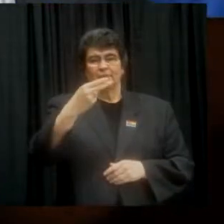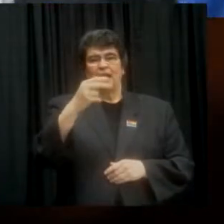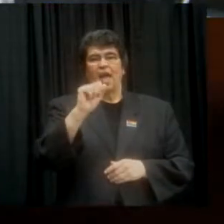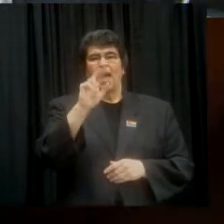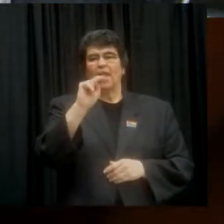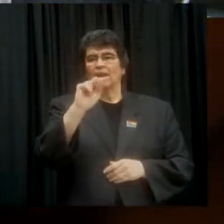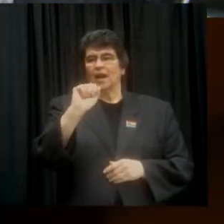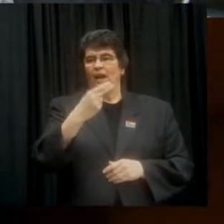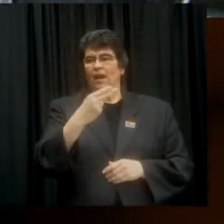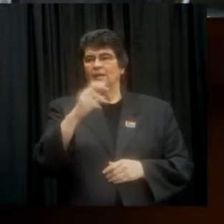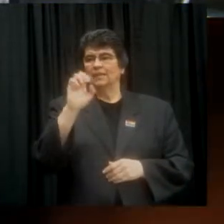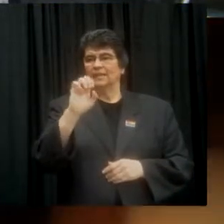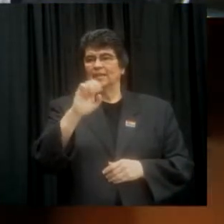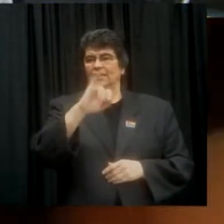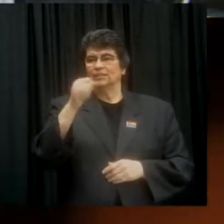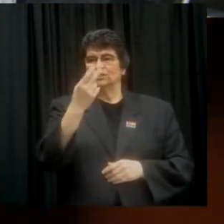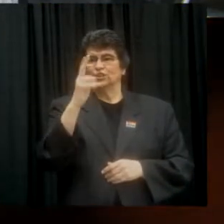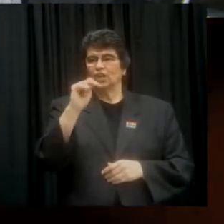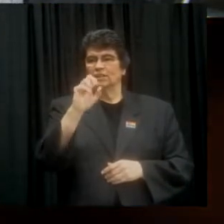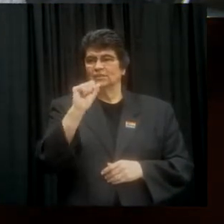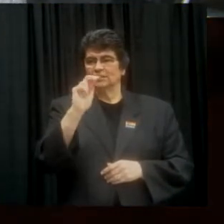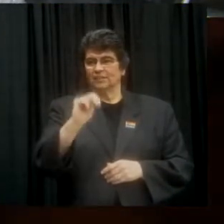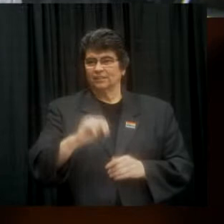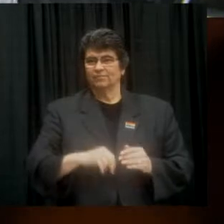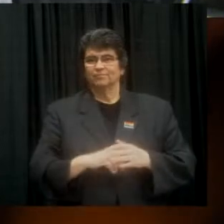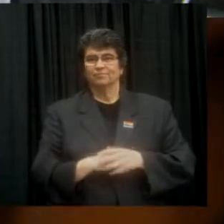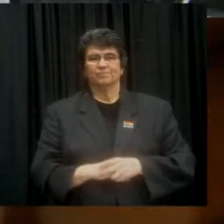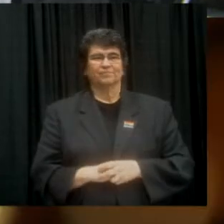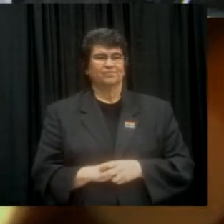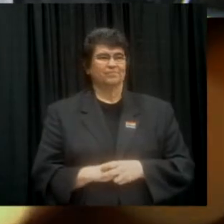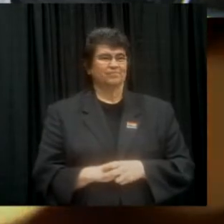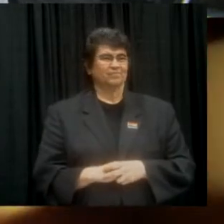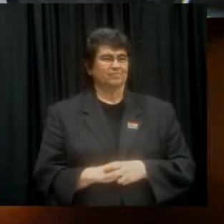Hannah E. Johnson.